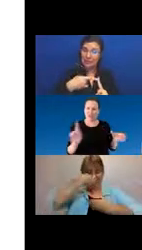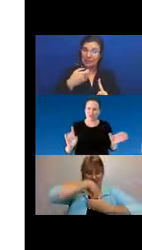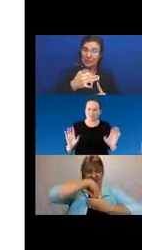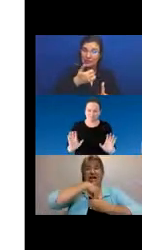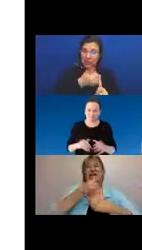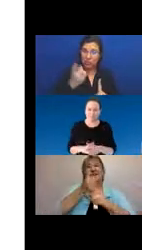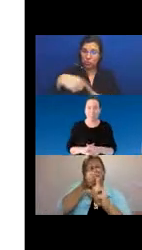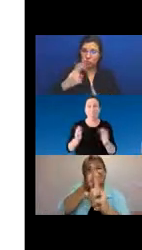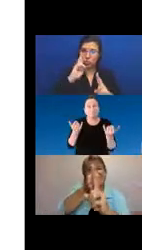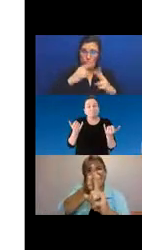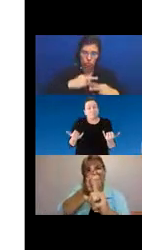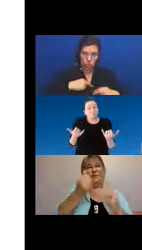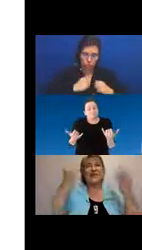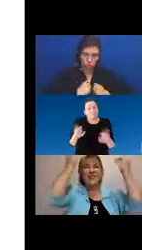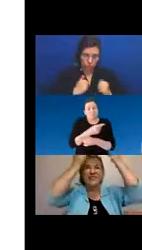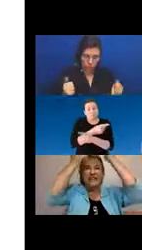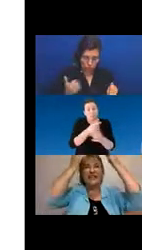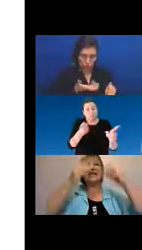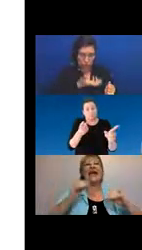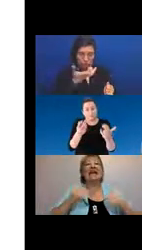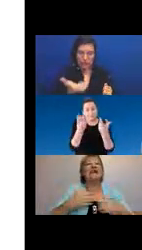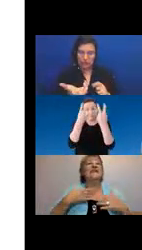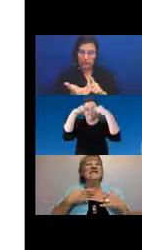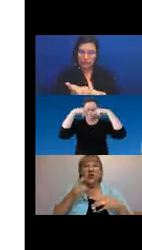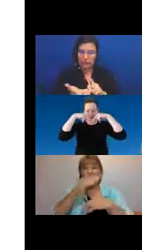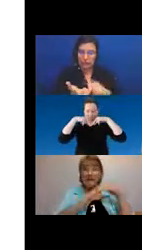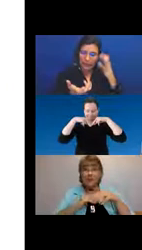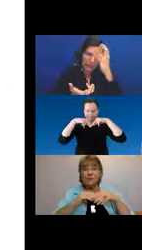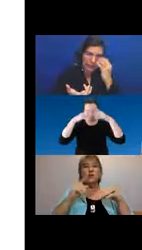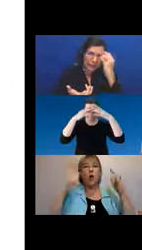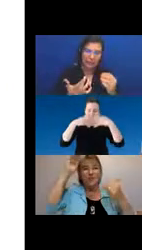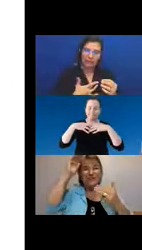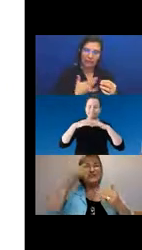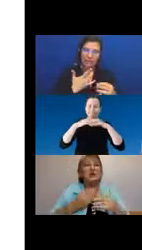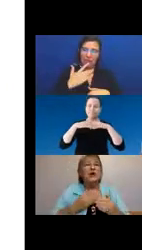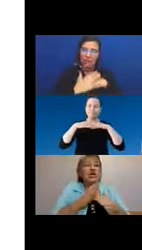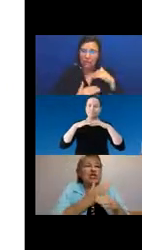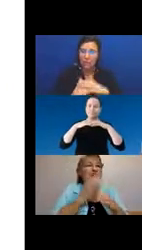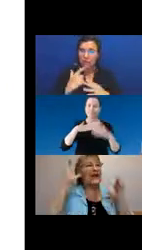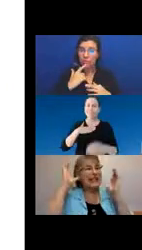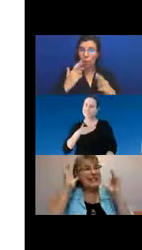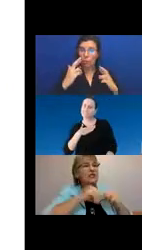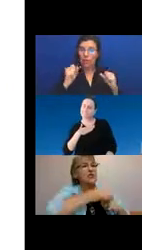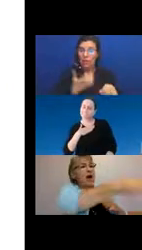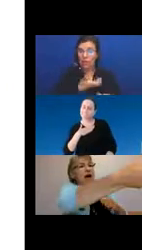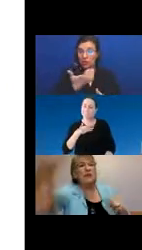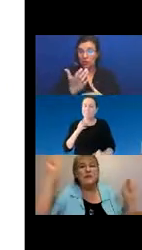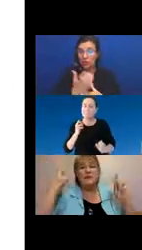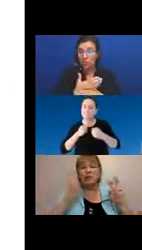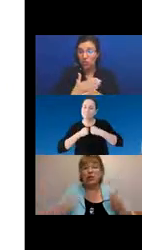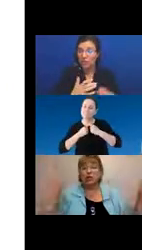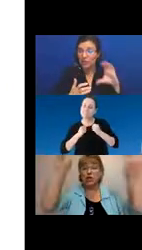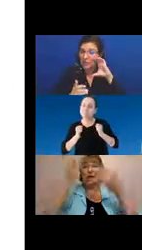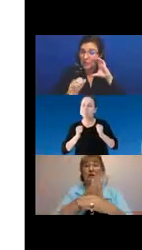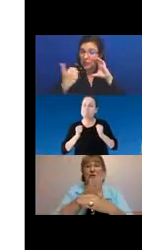look inside of yourself and think and feel comfortable, hopefully, to share and listen to other